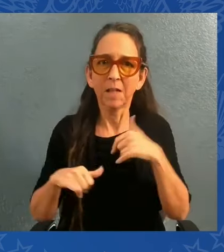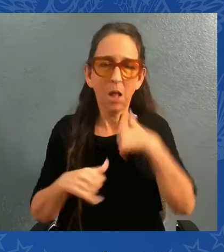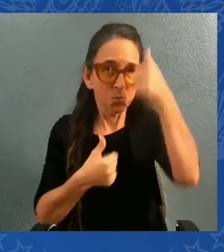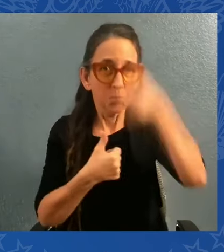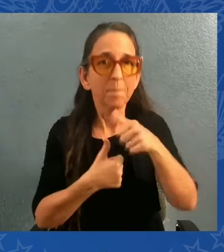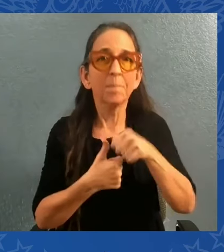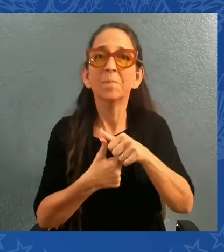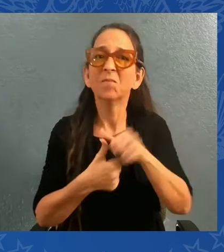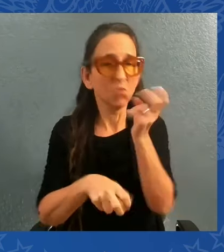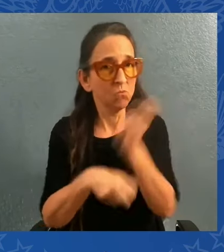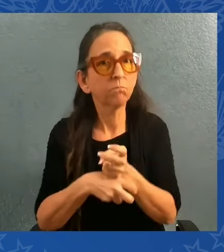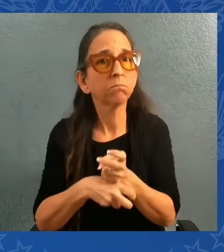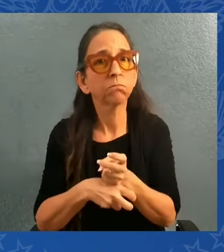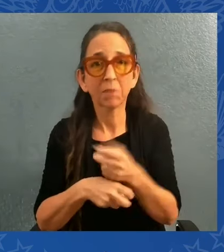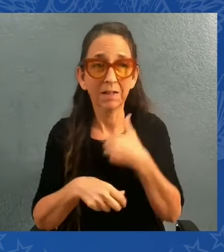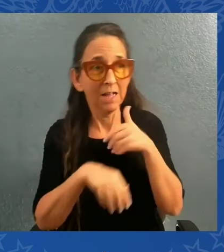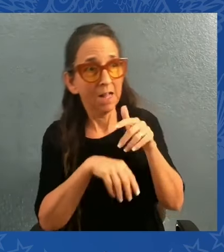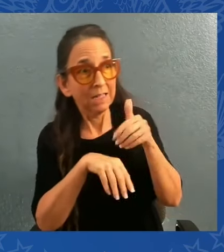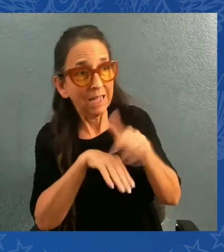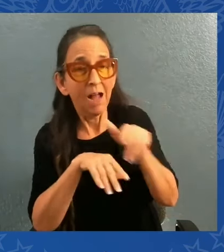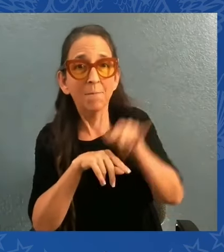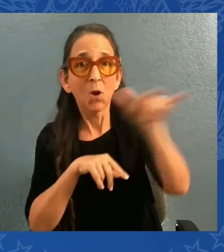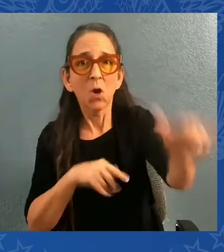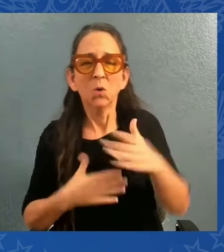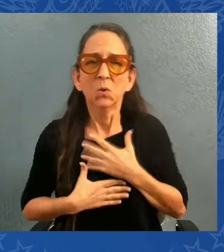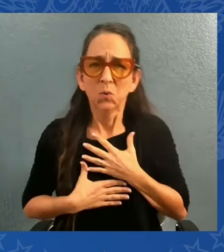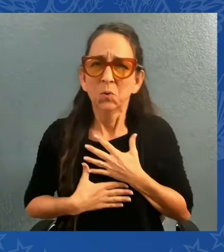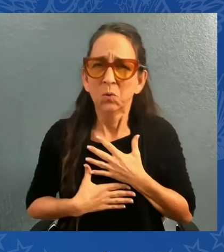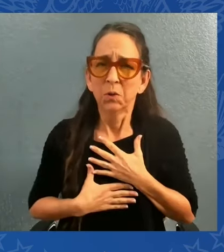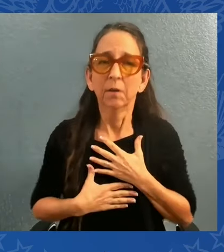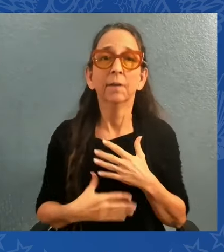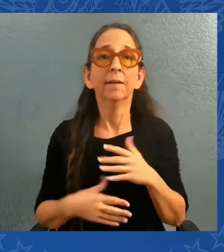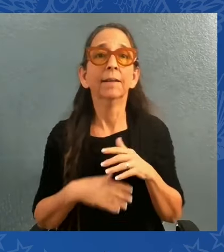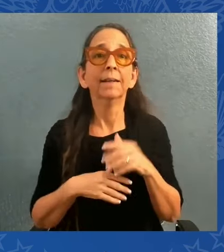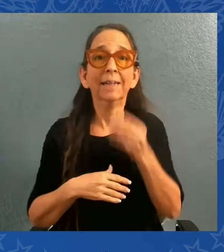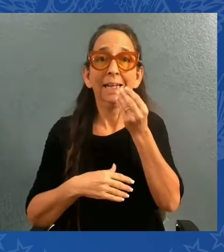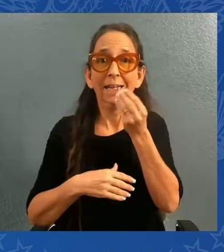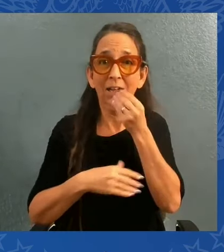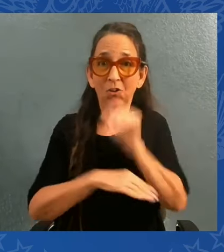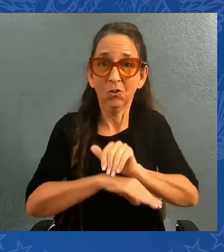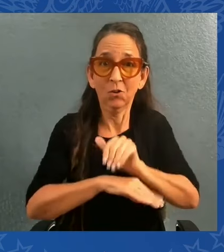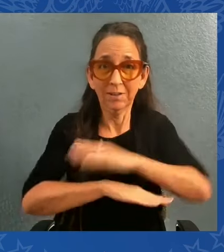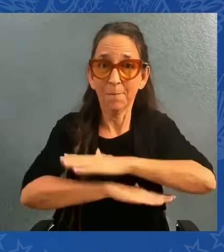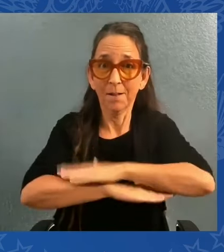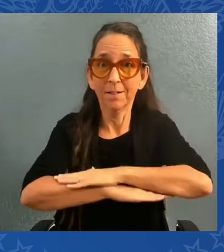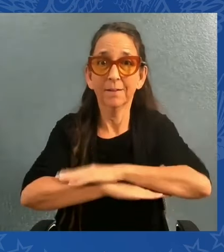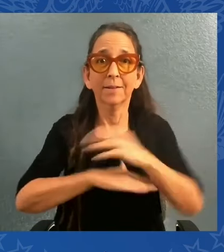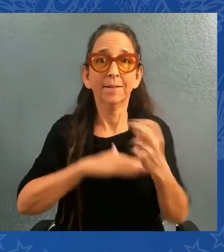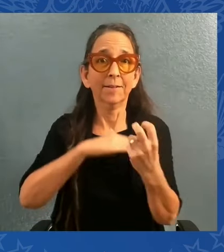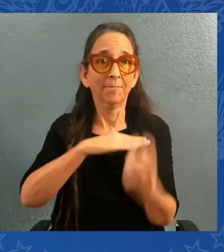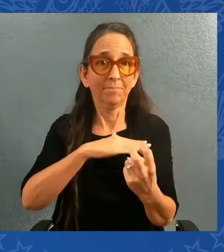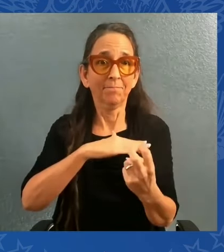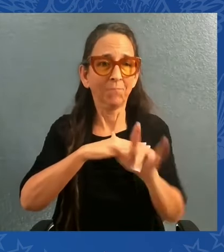deployed. Empty seats at the dinner table, missed holidays and birthdays, prayers of hope and worry, repeated